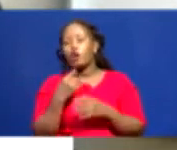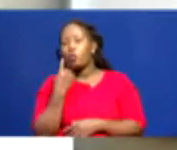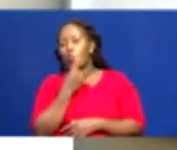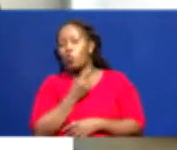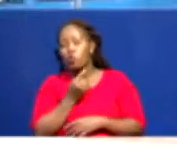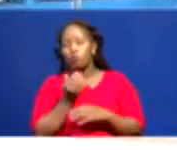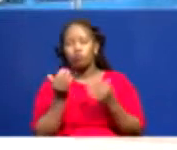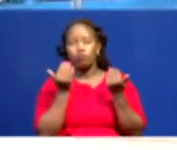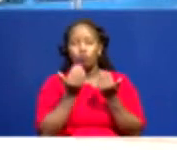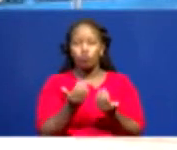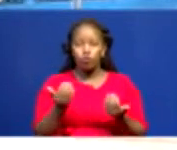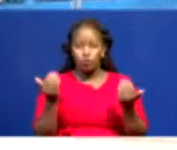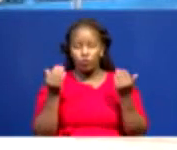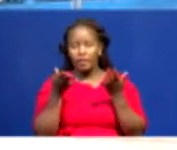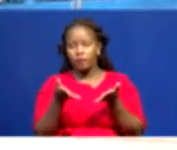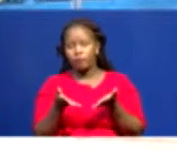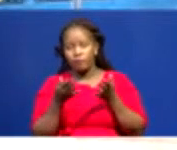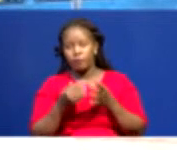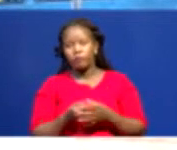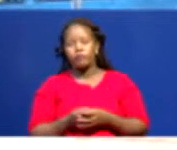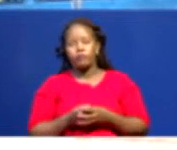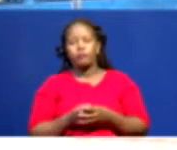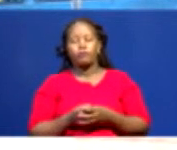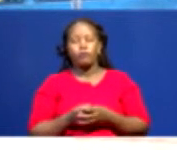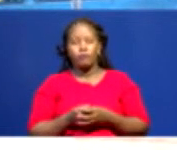children today.